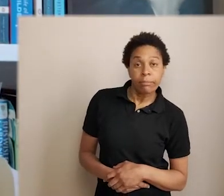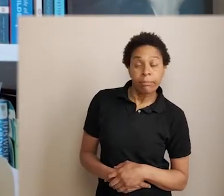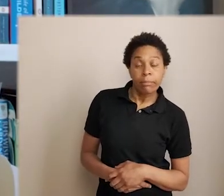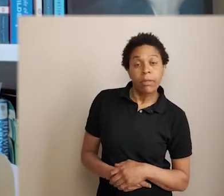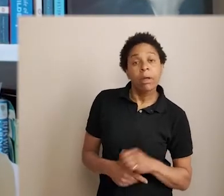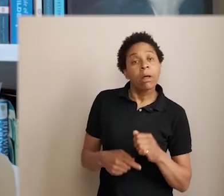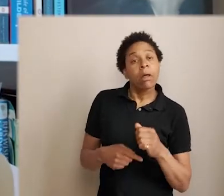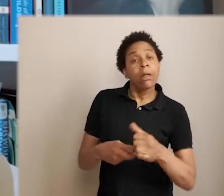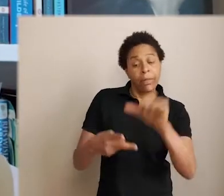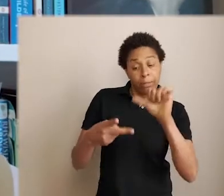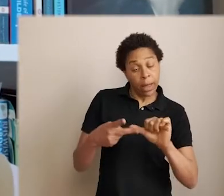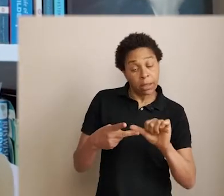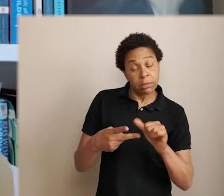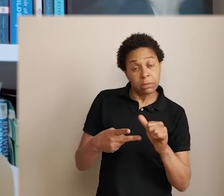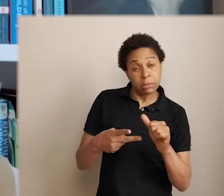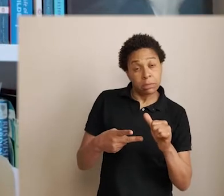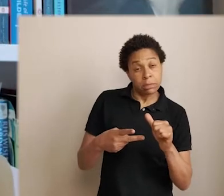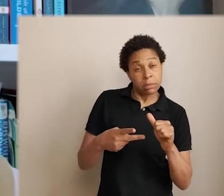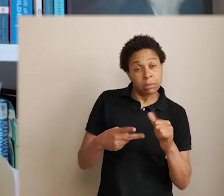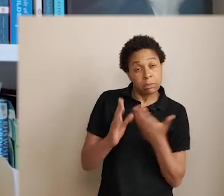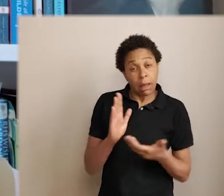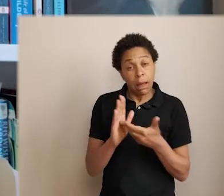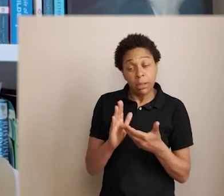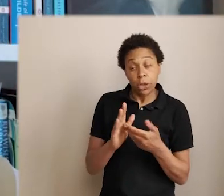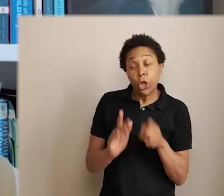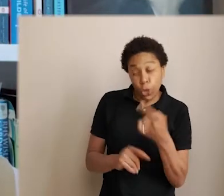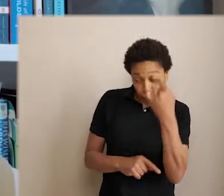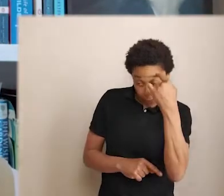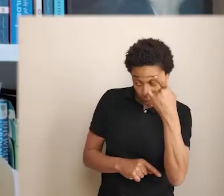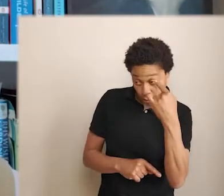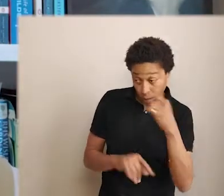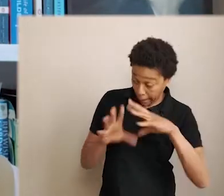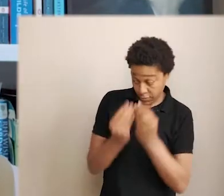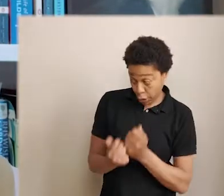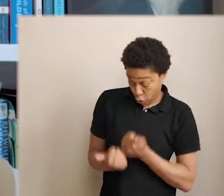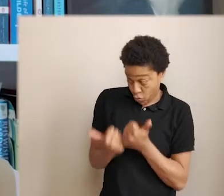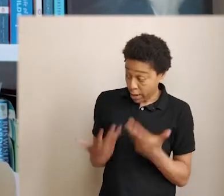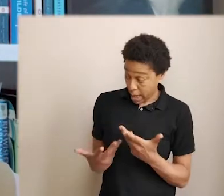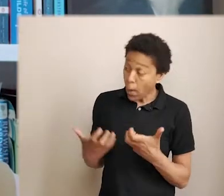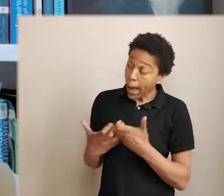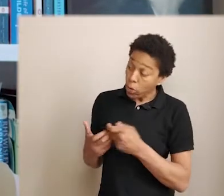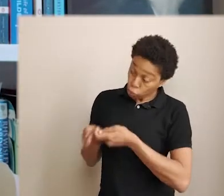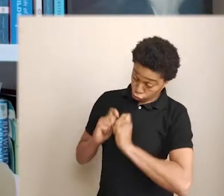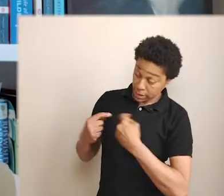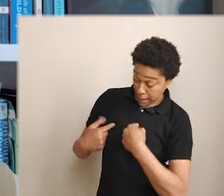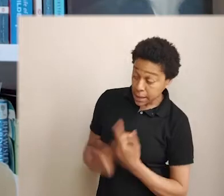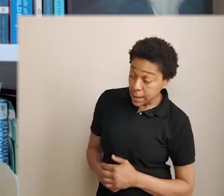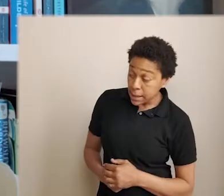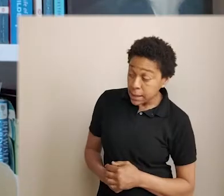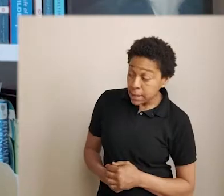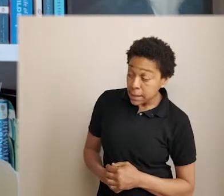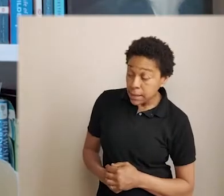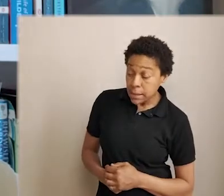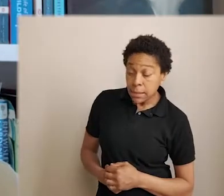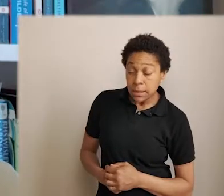But then he said, and you think that makes everything all right, do you? The way you treated me. I